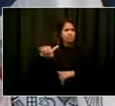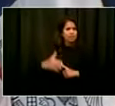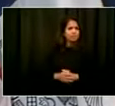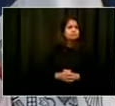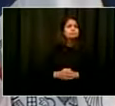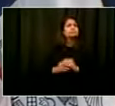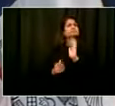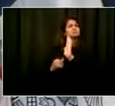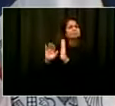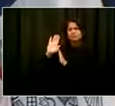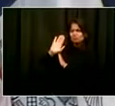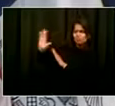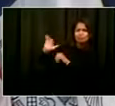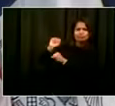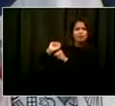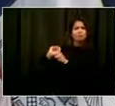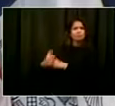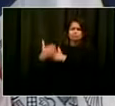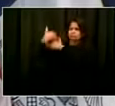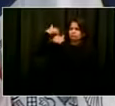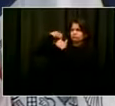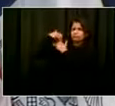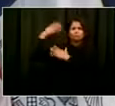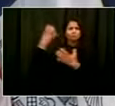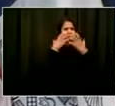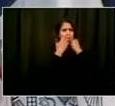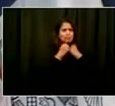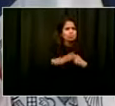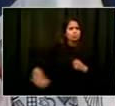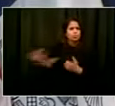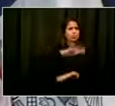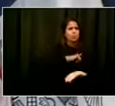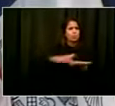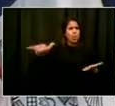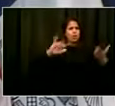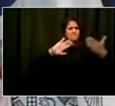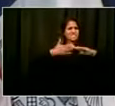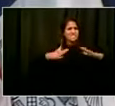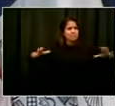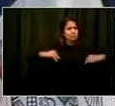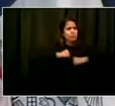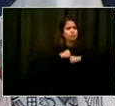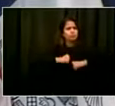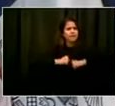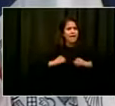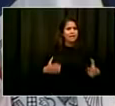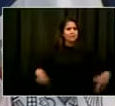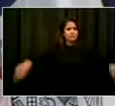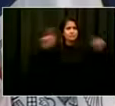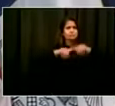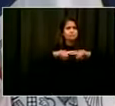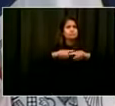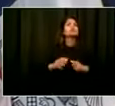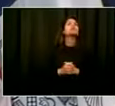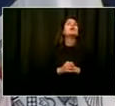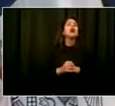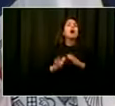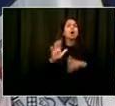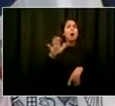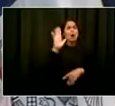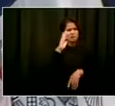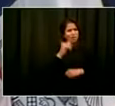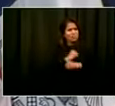democratic process and protect peaceful protest. And I've spent so much time listening and